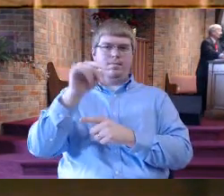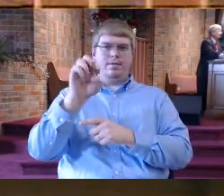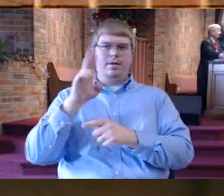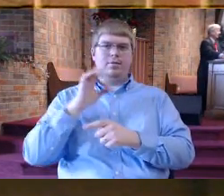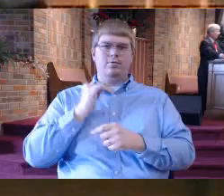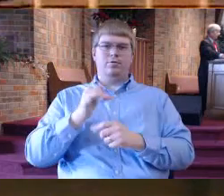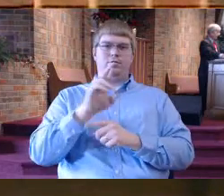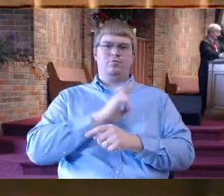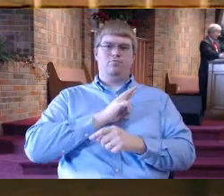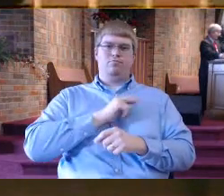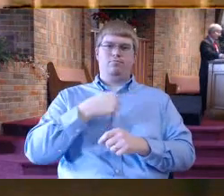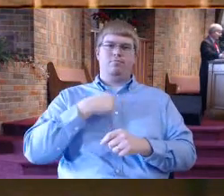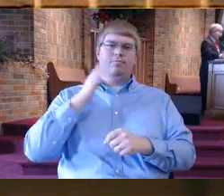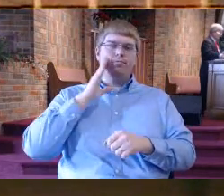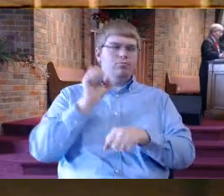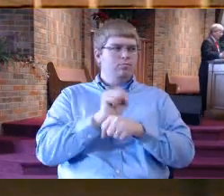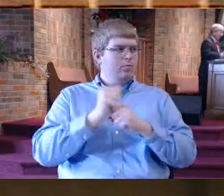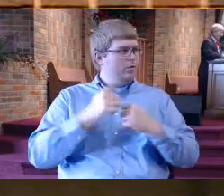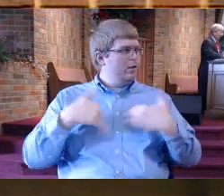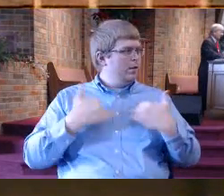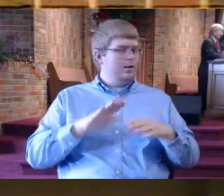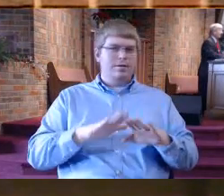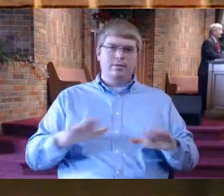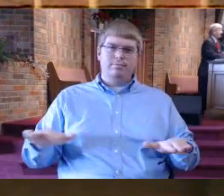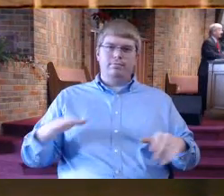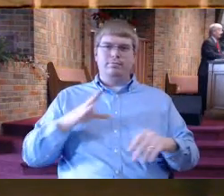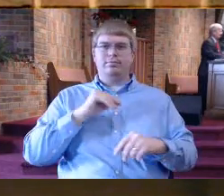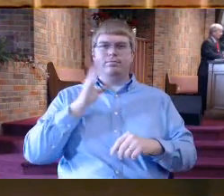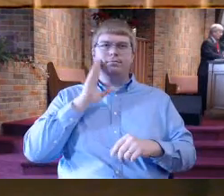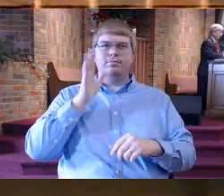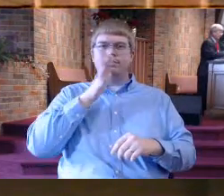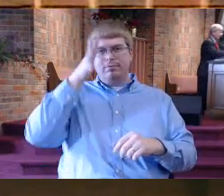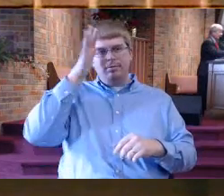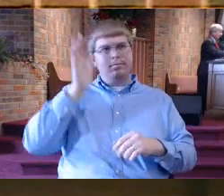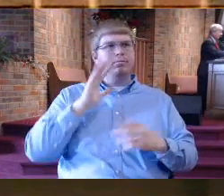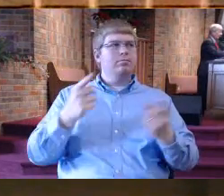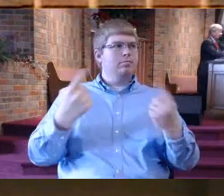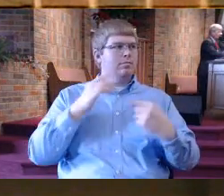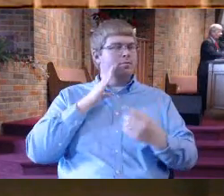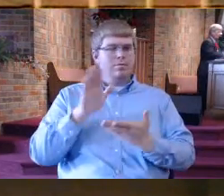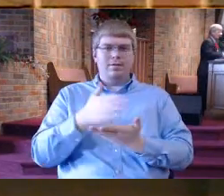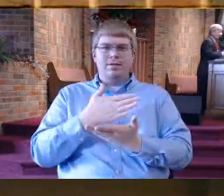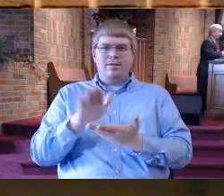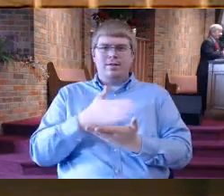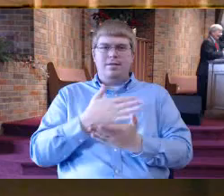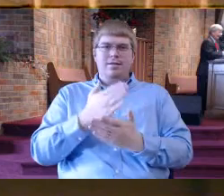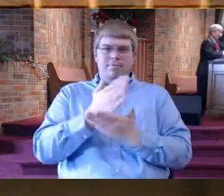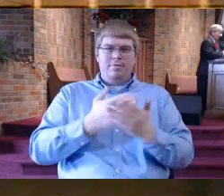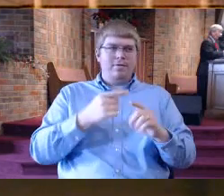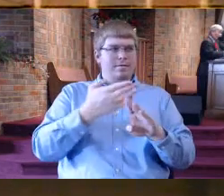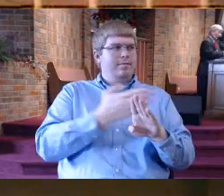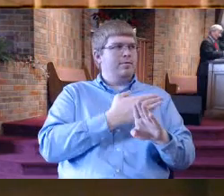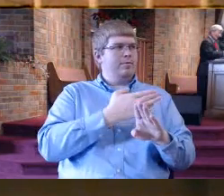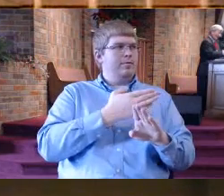Ryan works with, the young kids, and get the parents to bring them, they'll have a chance to sing in song before